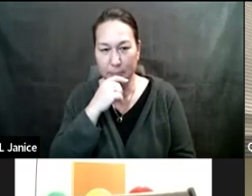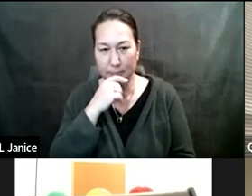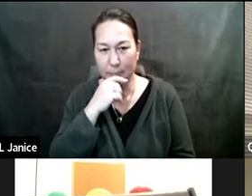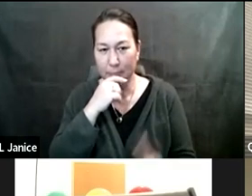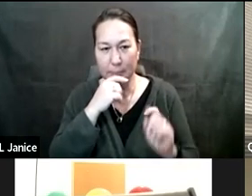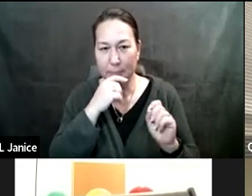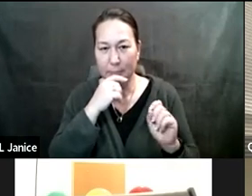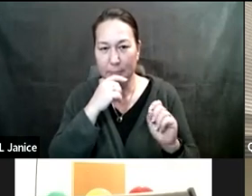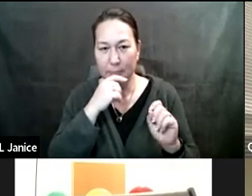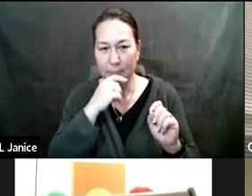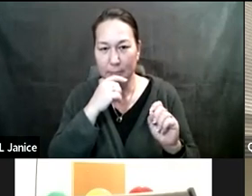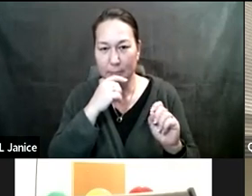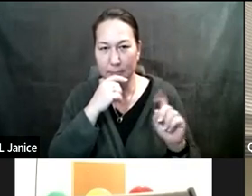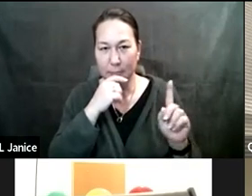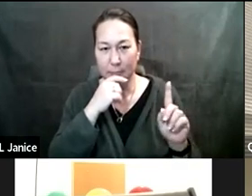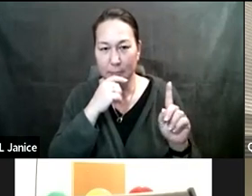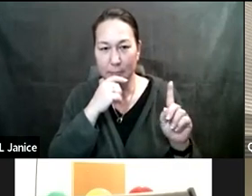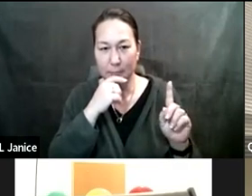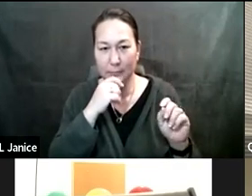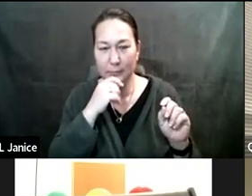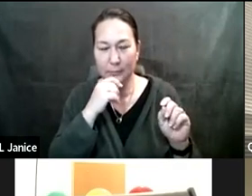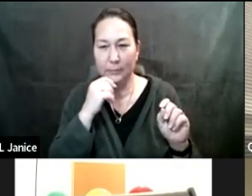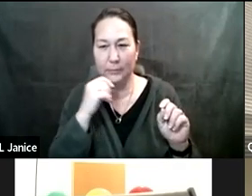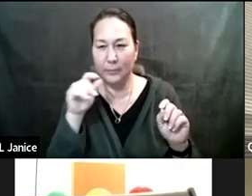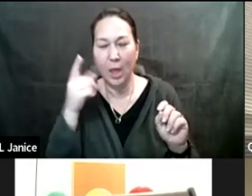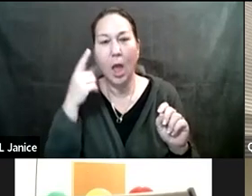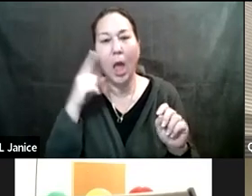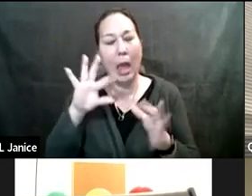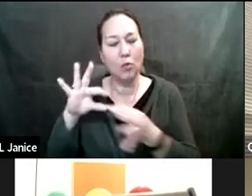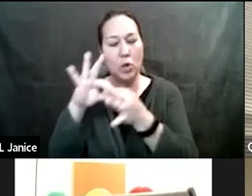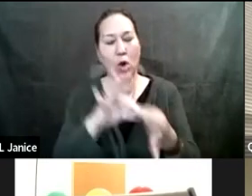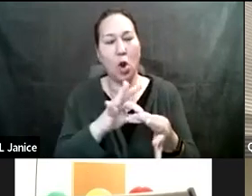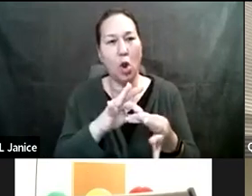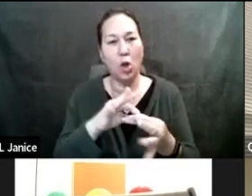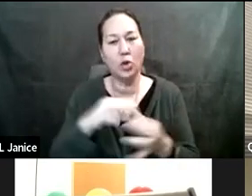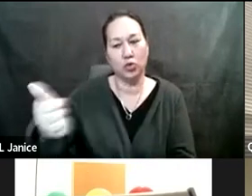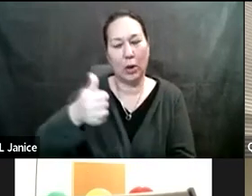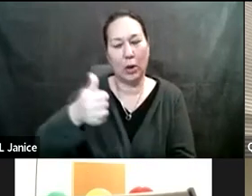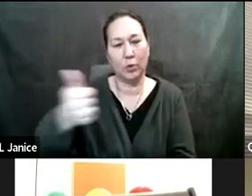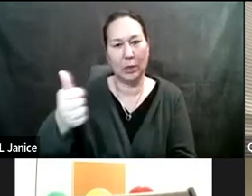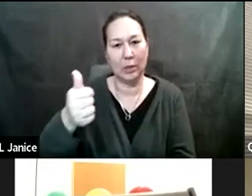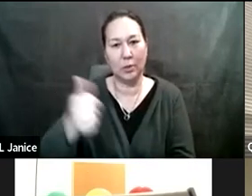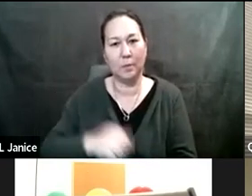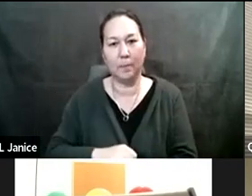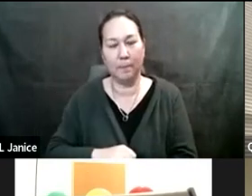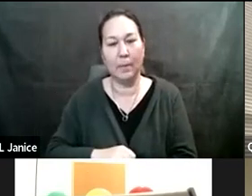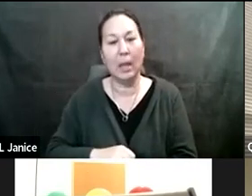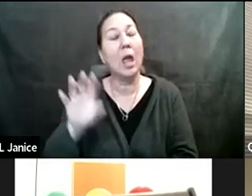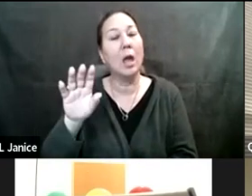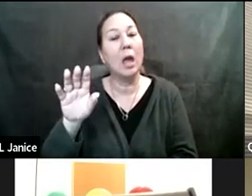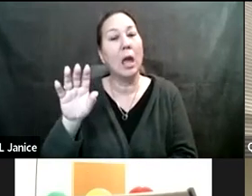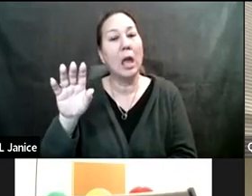for just Transportation with regards to Transportation so any child that receives